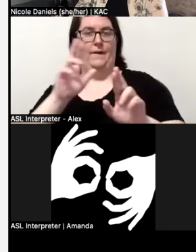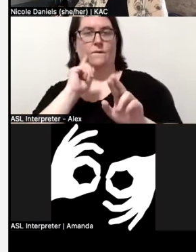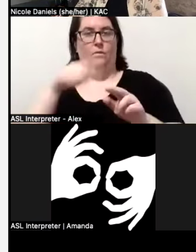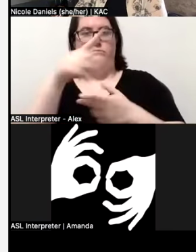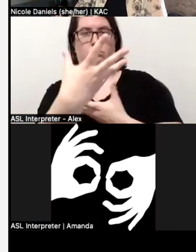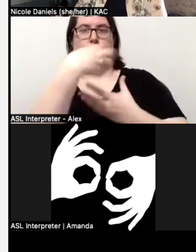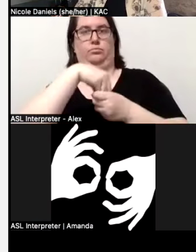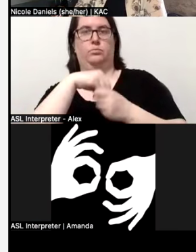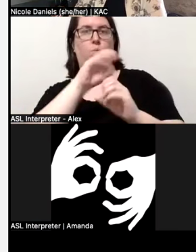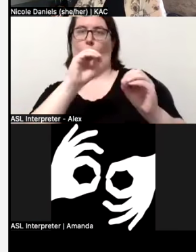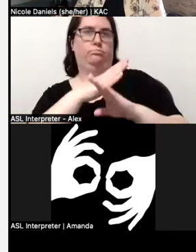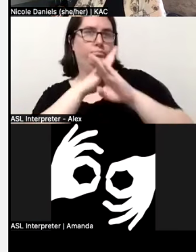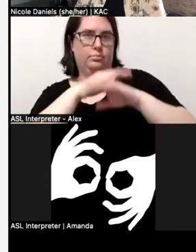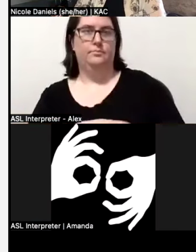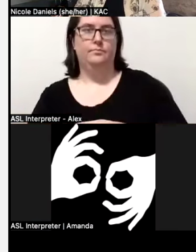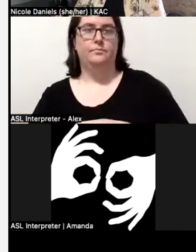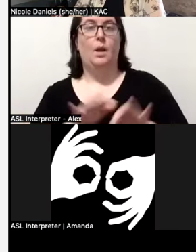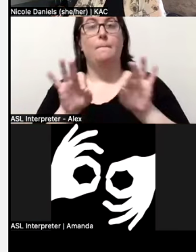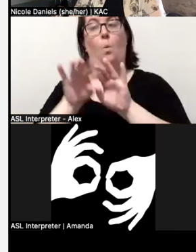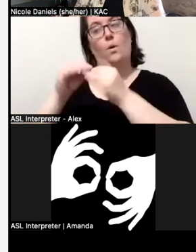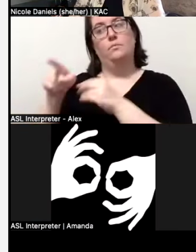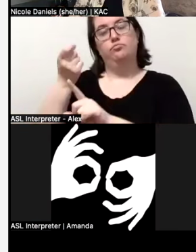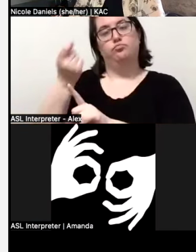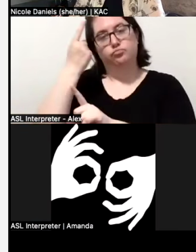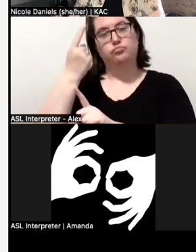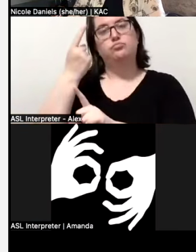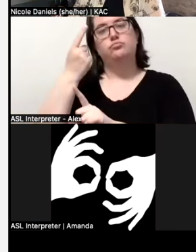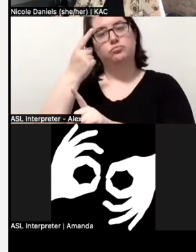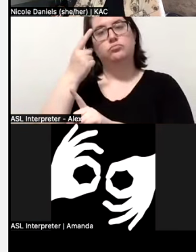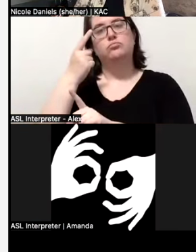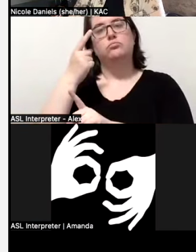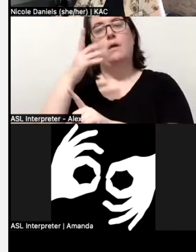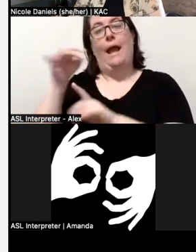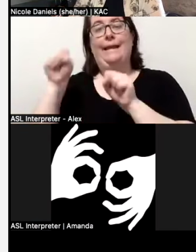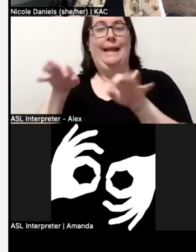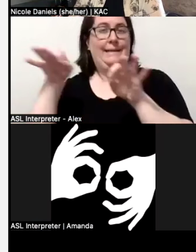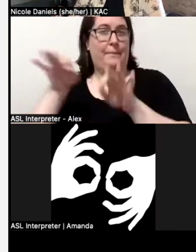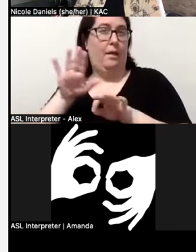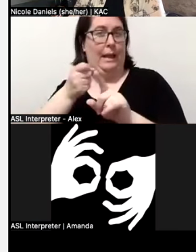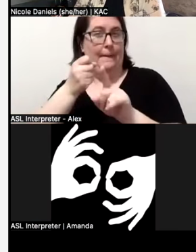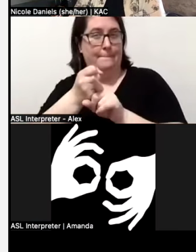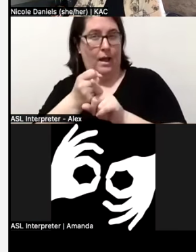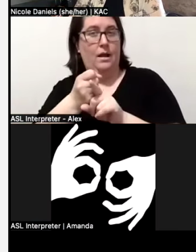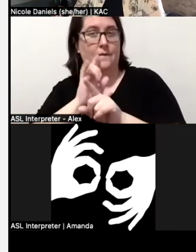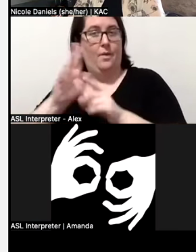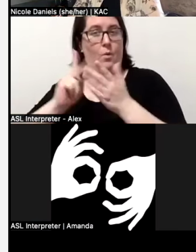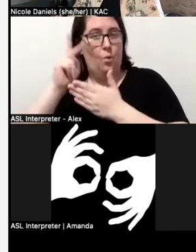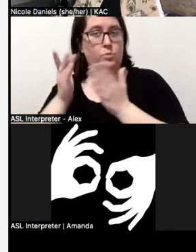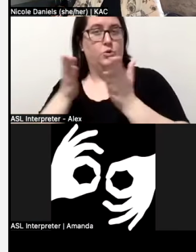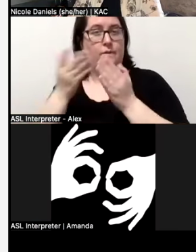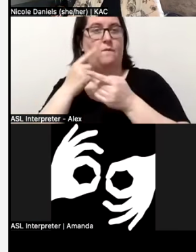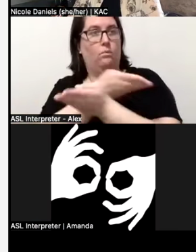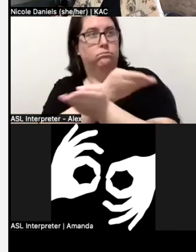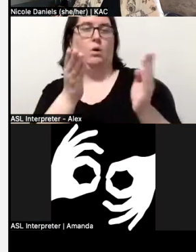organization understands and articulates the impact of its programs and or services, community needs, and that you have strategies to assess